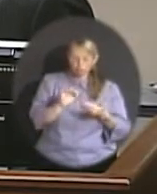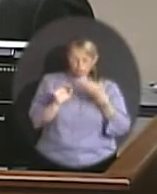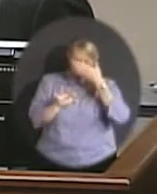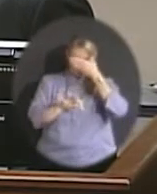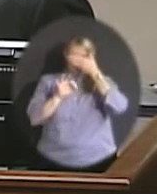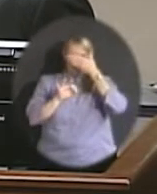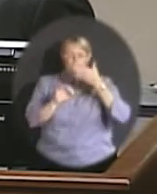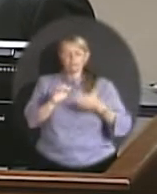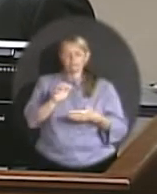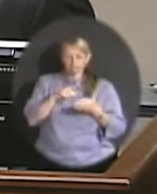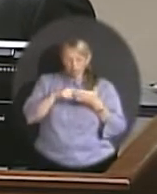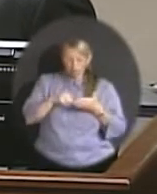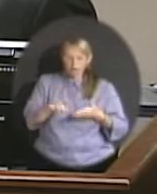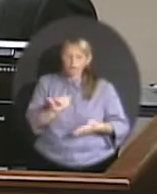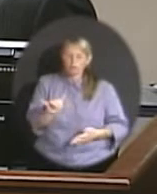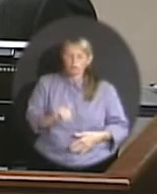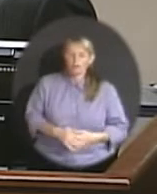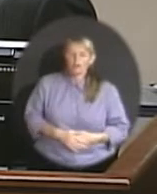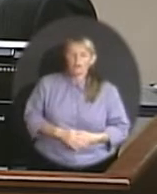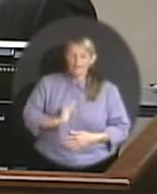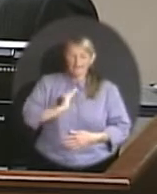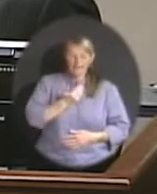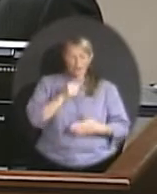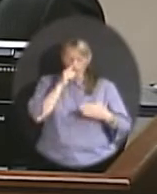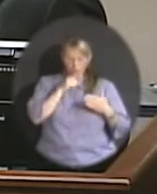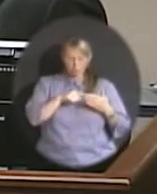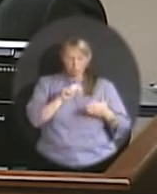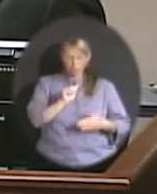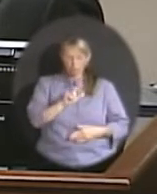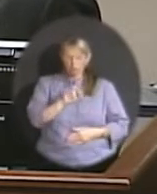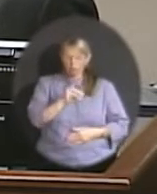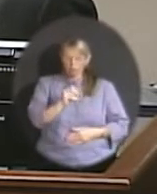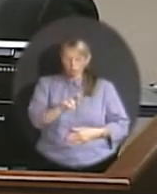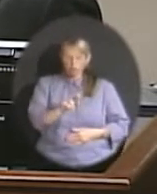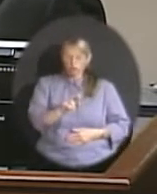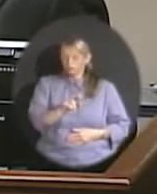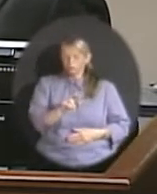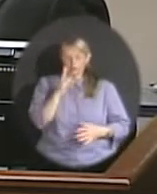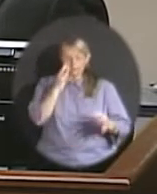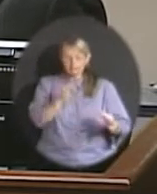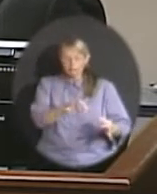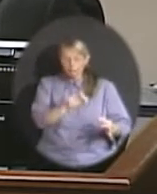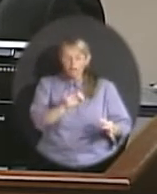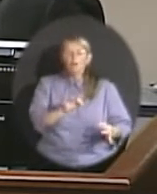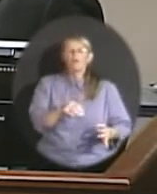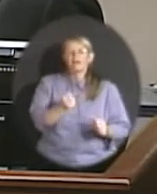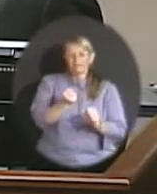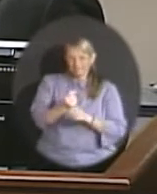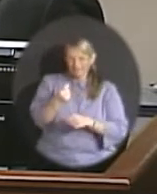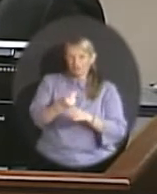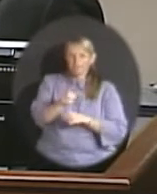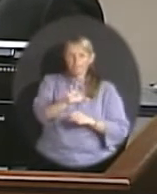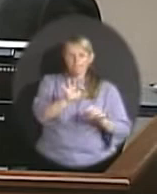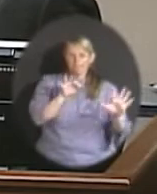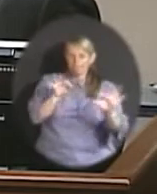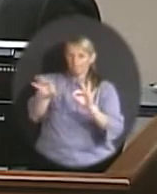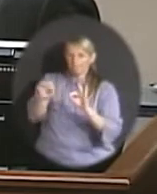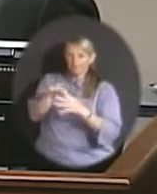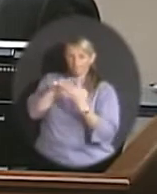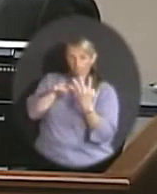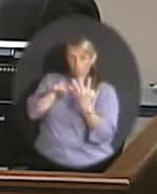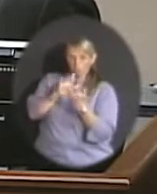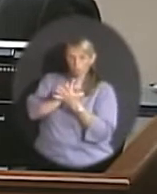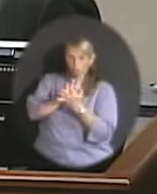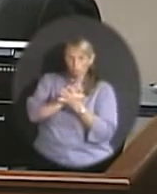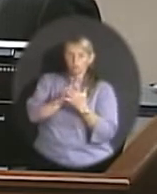many approximately? The auditor just decides how many they're going to audit? They pick 4 locations each year and rotate through and they're different. randomly. So each school